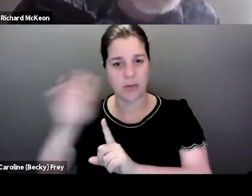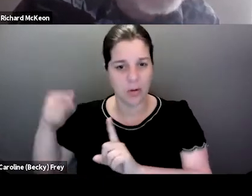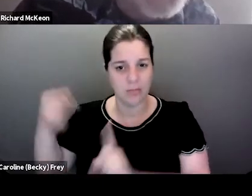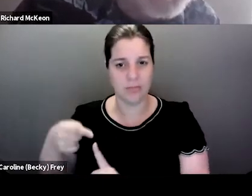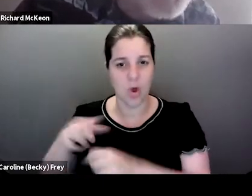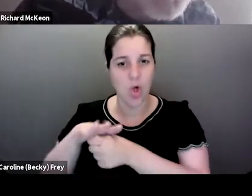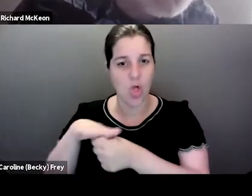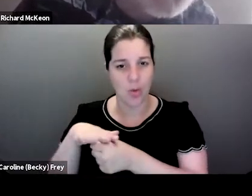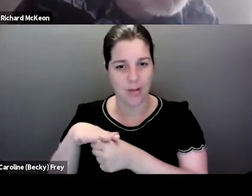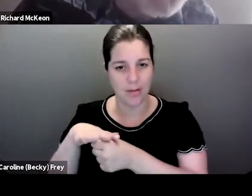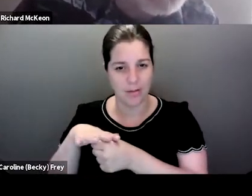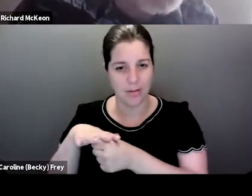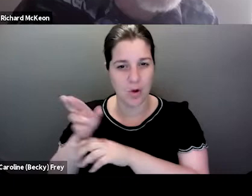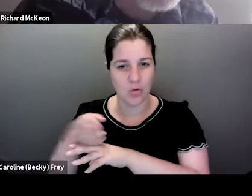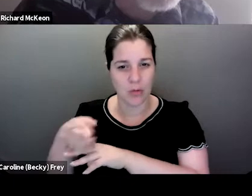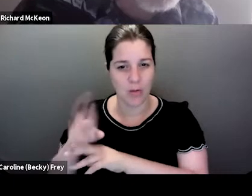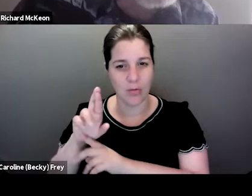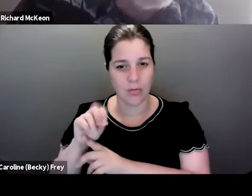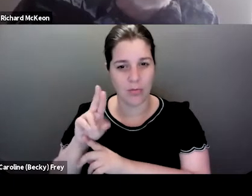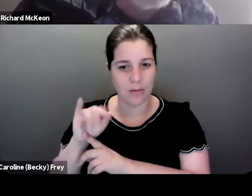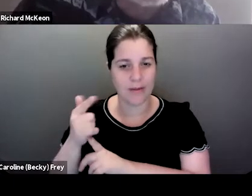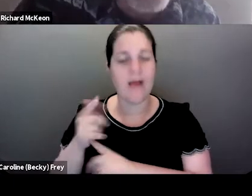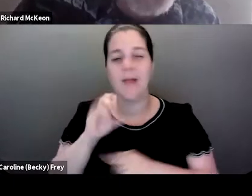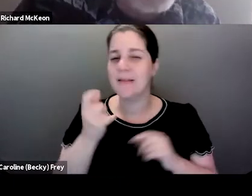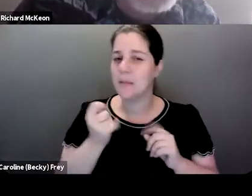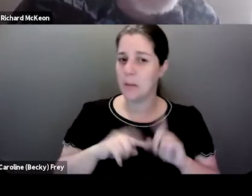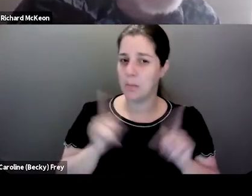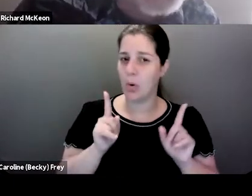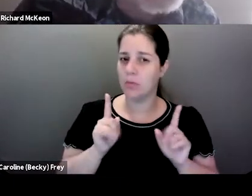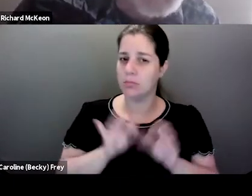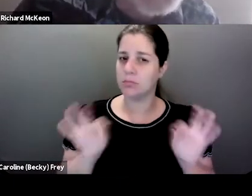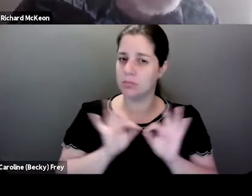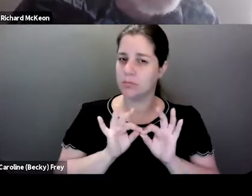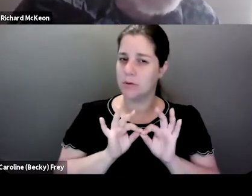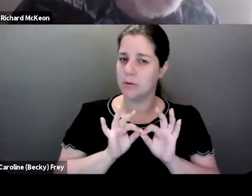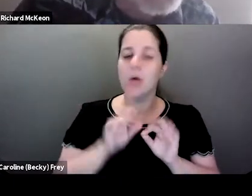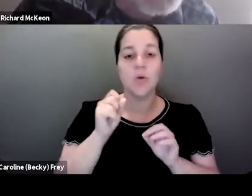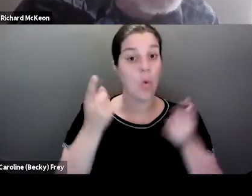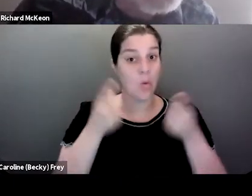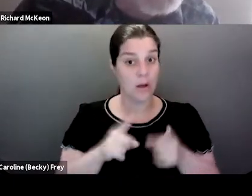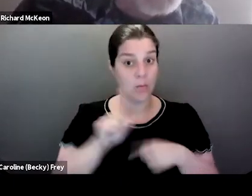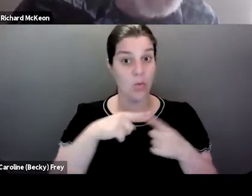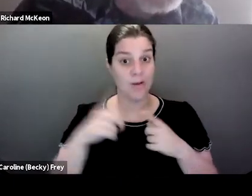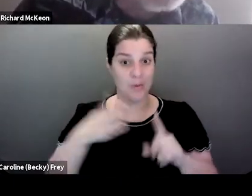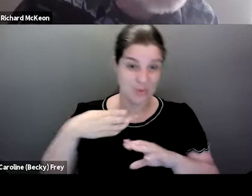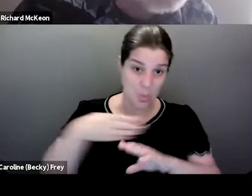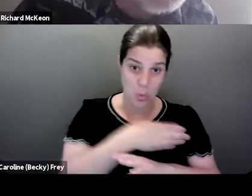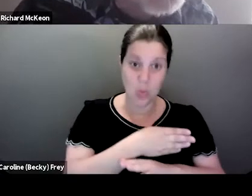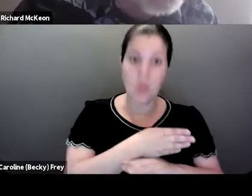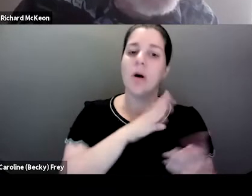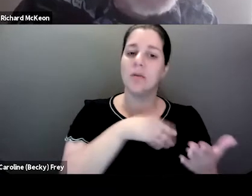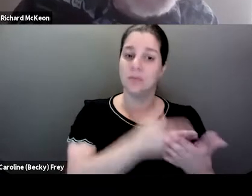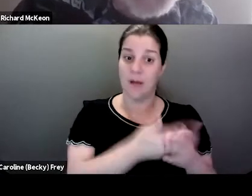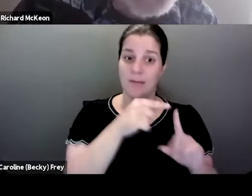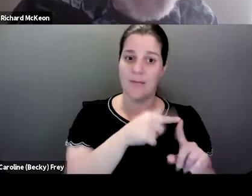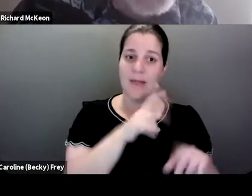which is an important differentiation. Now, so what happens when you reach the National Suicide Prevention Lifeline currently,